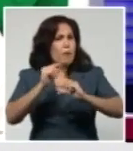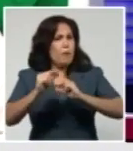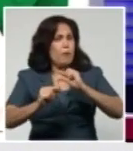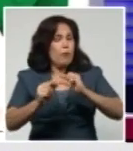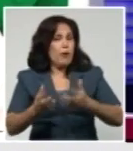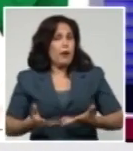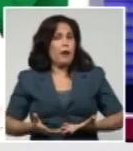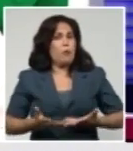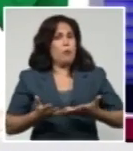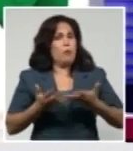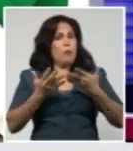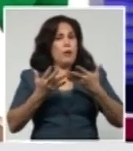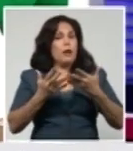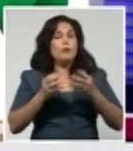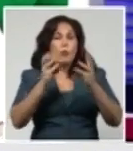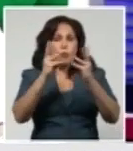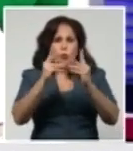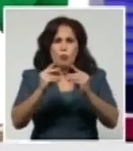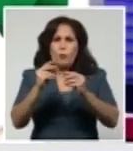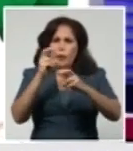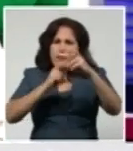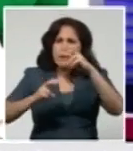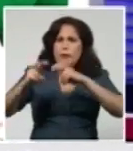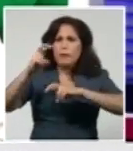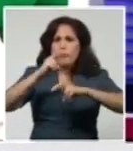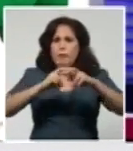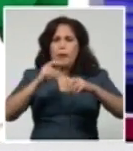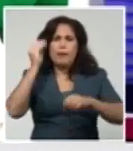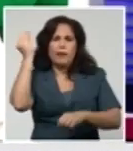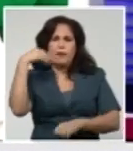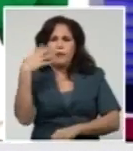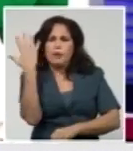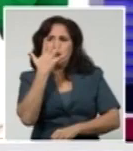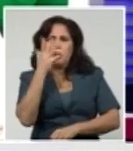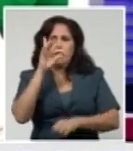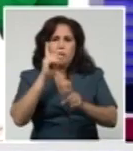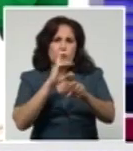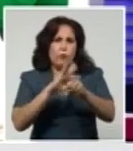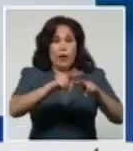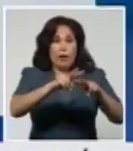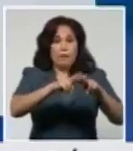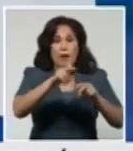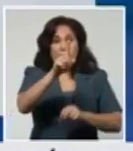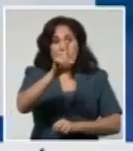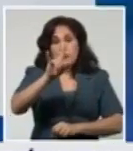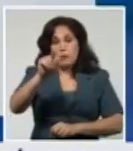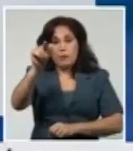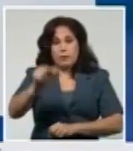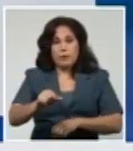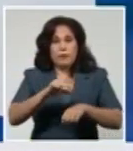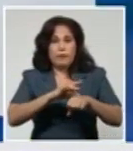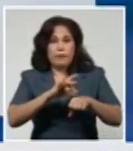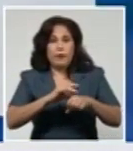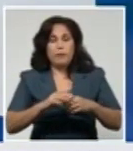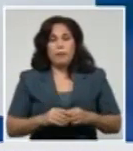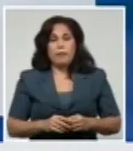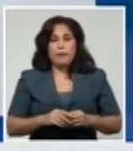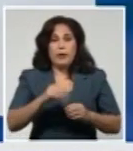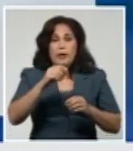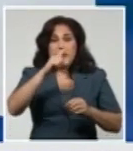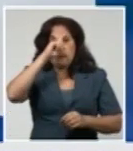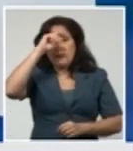are over the age of 60. Of the 56 cases diagnosed yesterday, 19 belong to